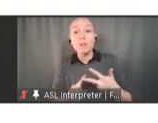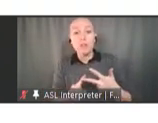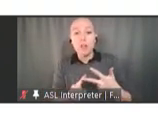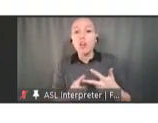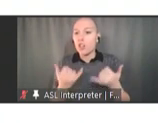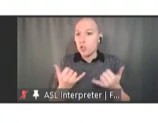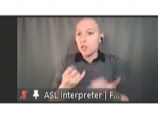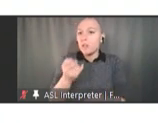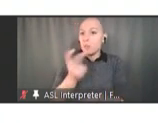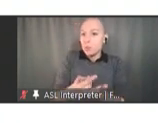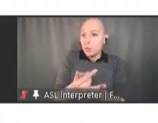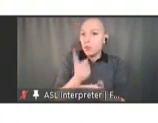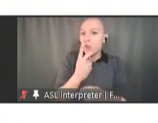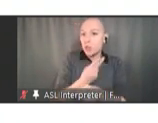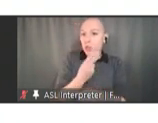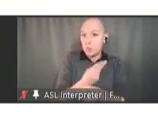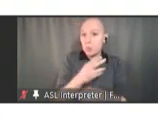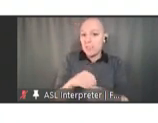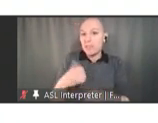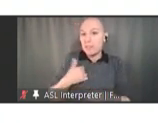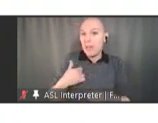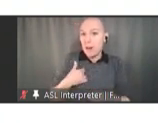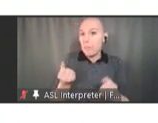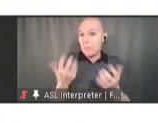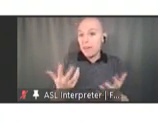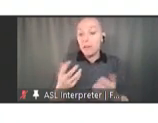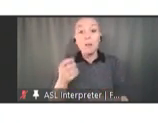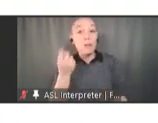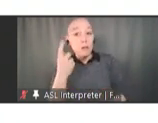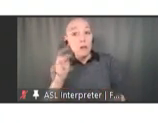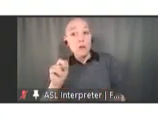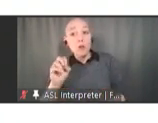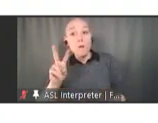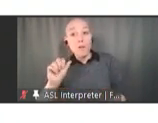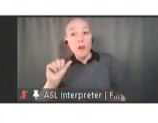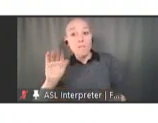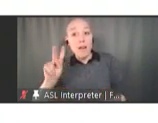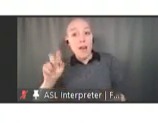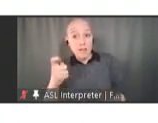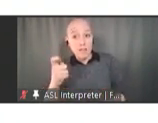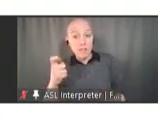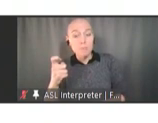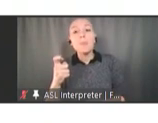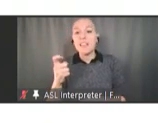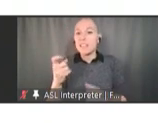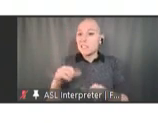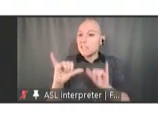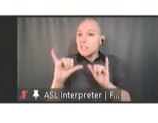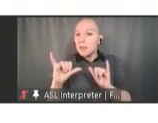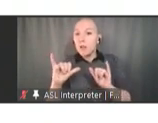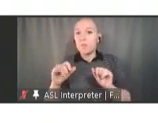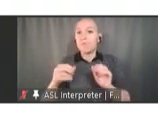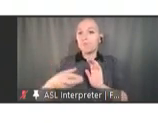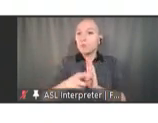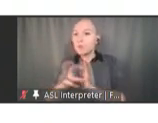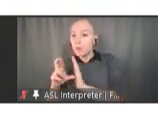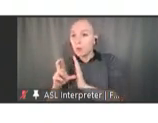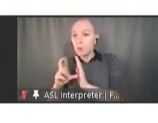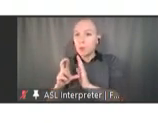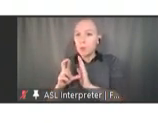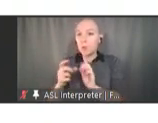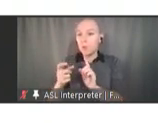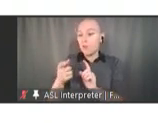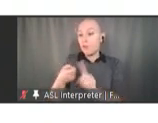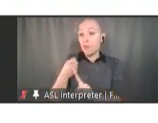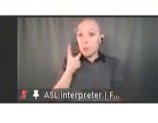for use in Canada. Novavax and Medicago's COVID-19 vaccines remain under regulatory review by Health Canada,